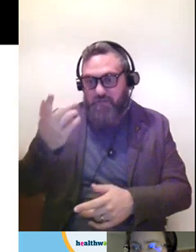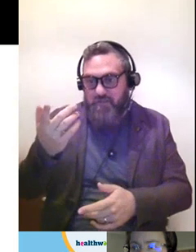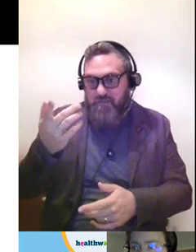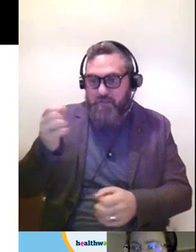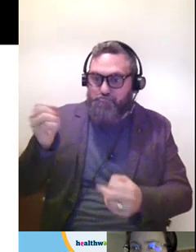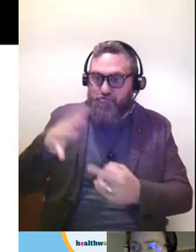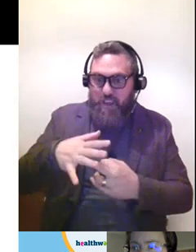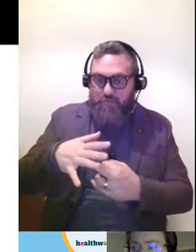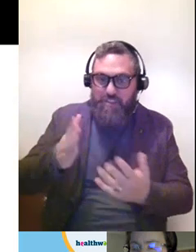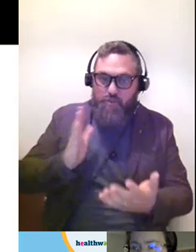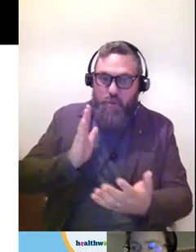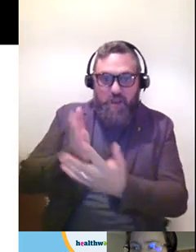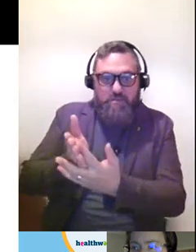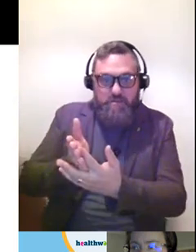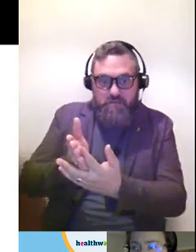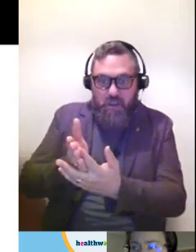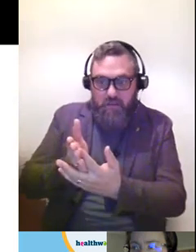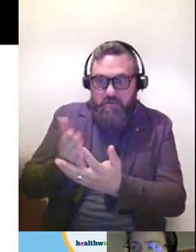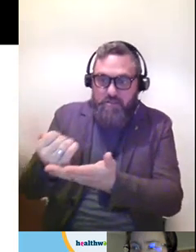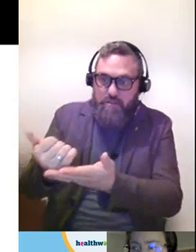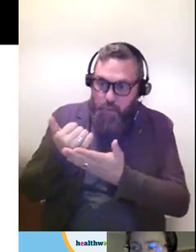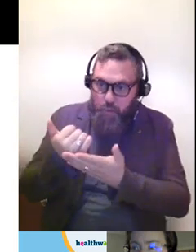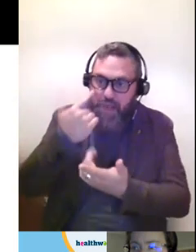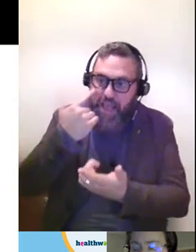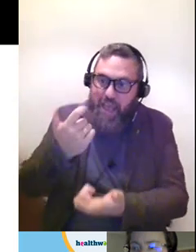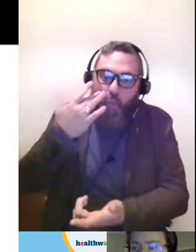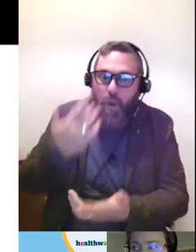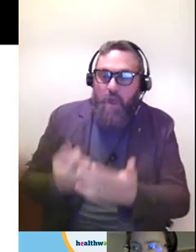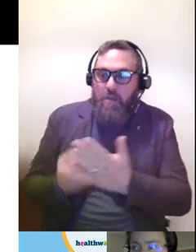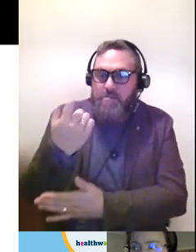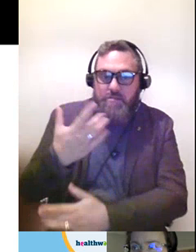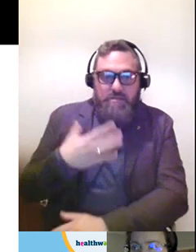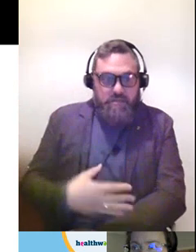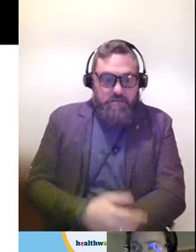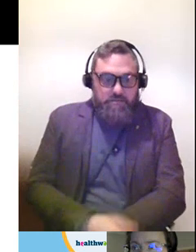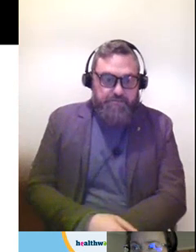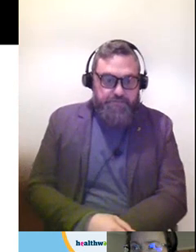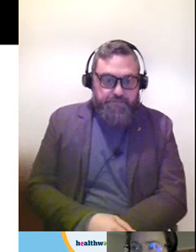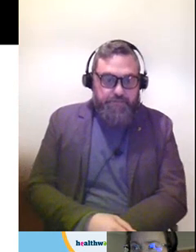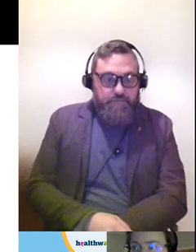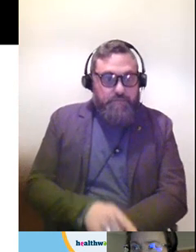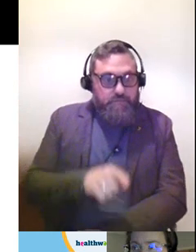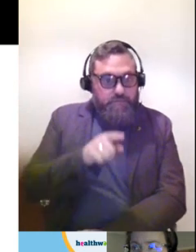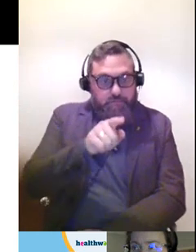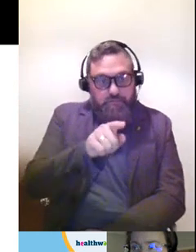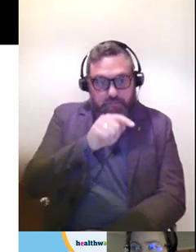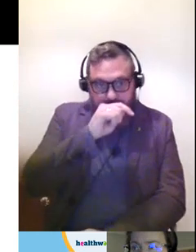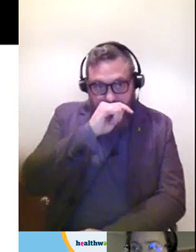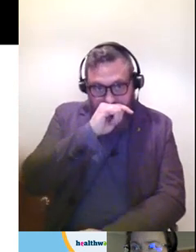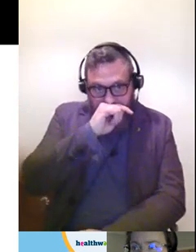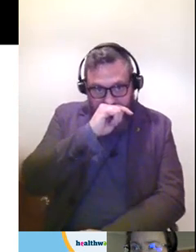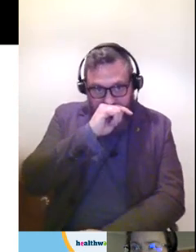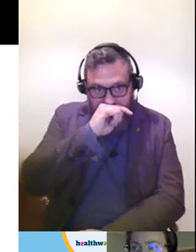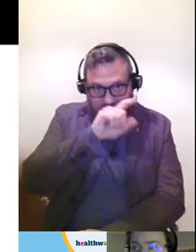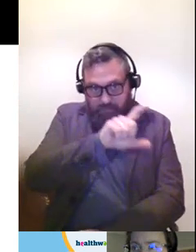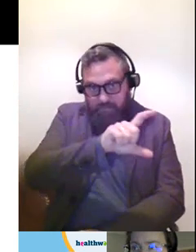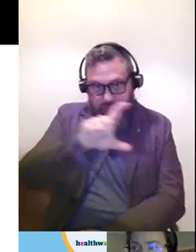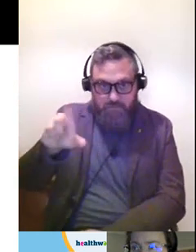have about accessing the support and care when we need it. So the first theme that we now have on